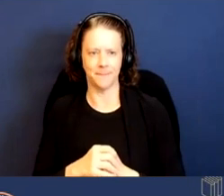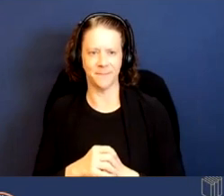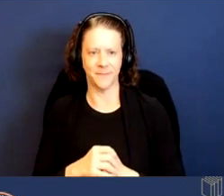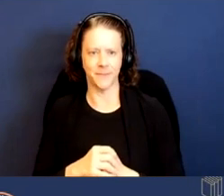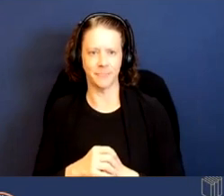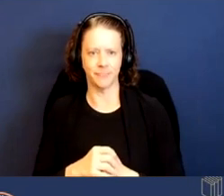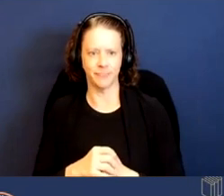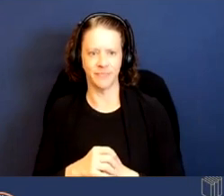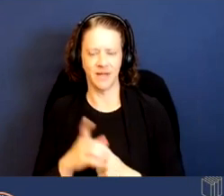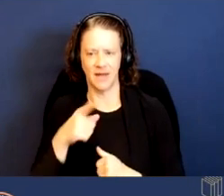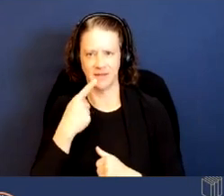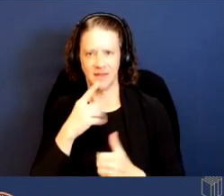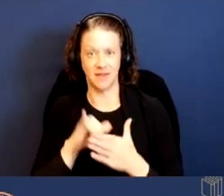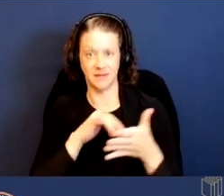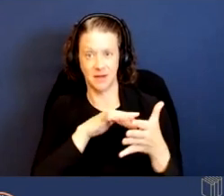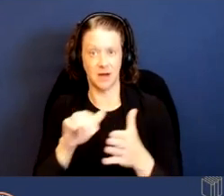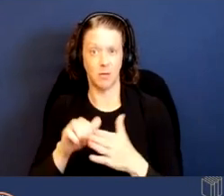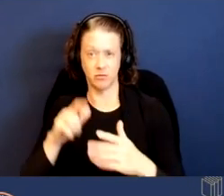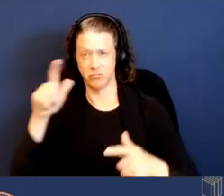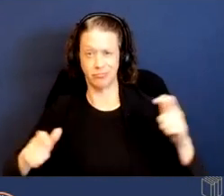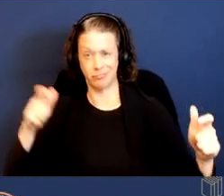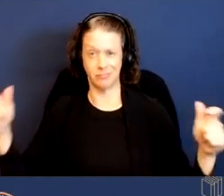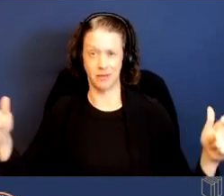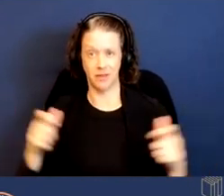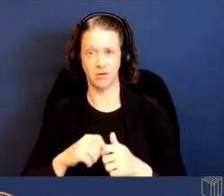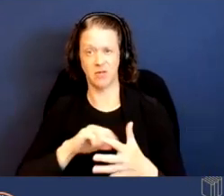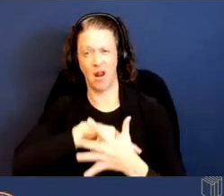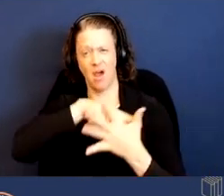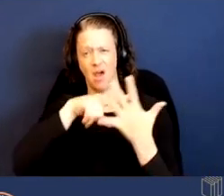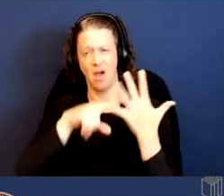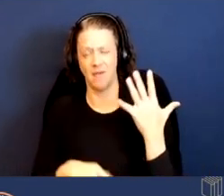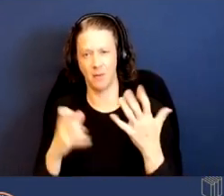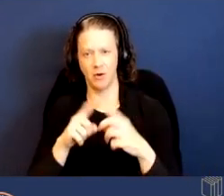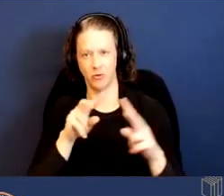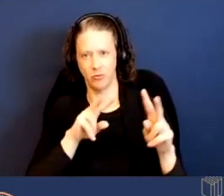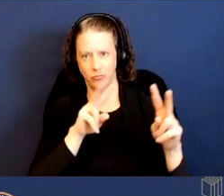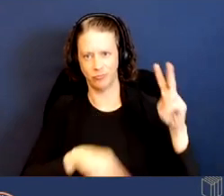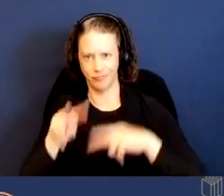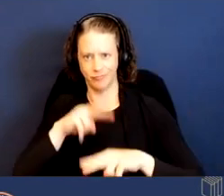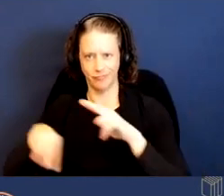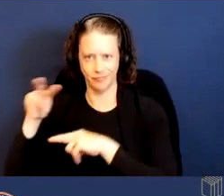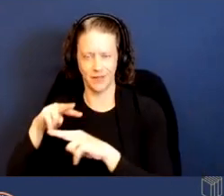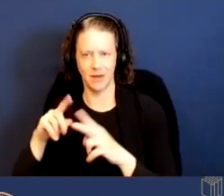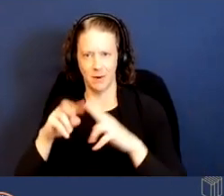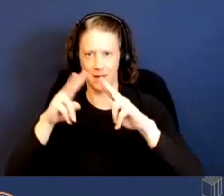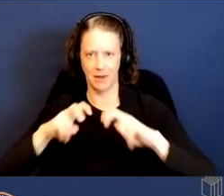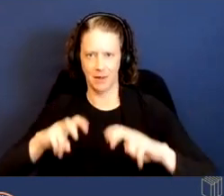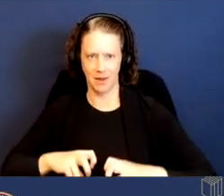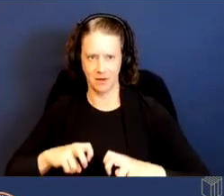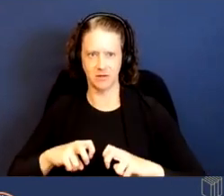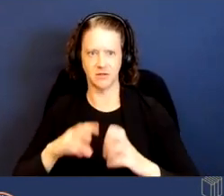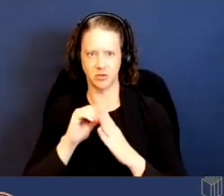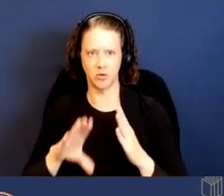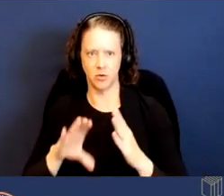going on, again, I said this study was sweeping, so there's a lot that they want to look at. It will analyze student outcomes in NPSA placement.